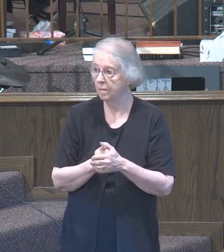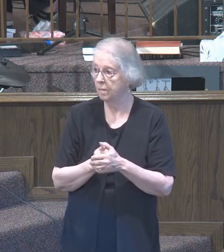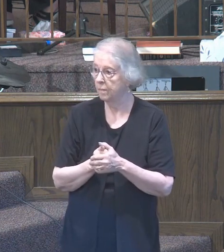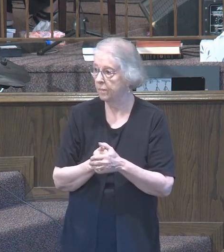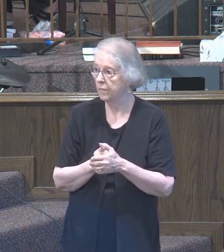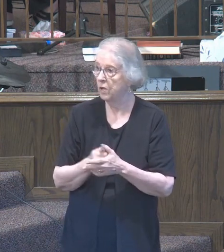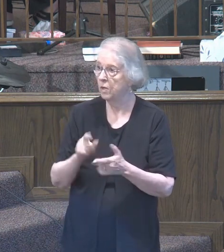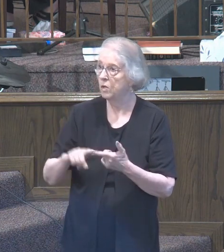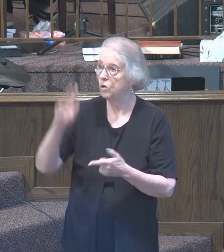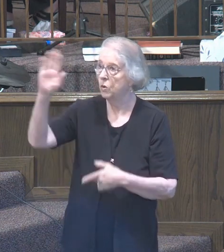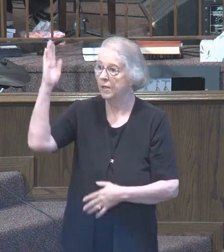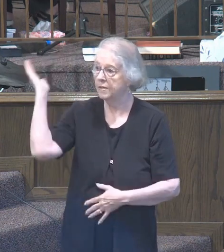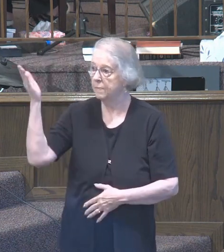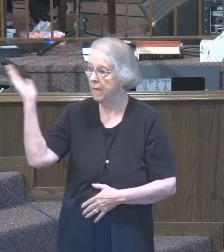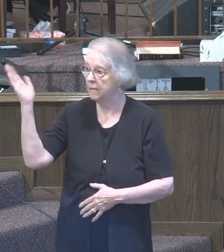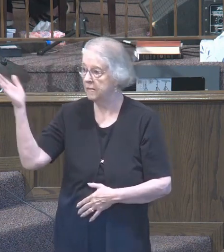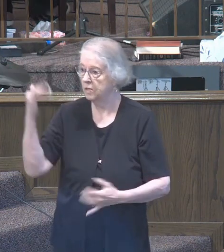to his message today.